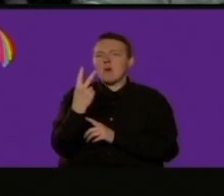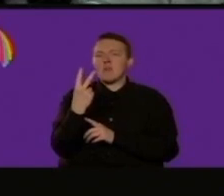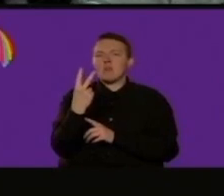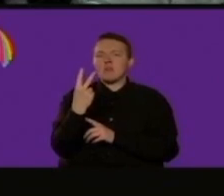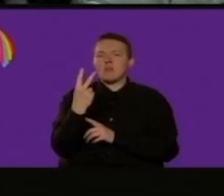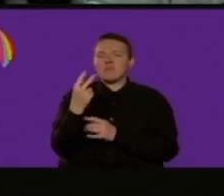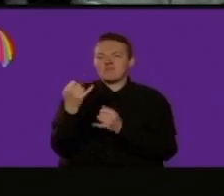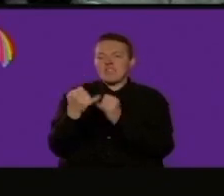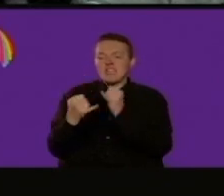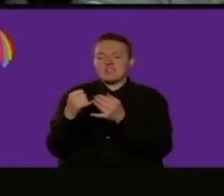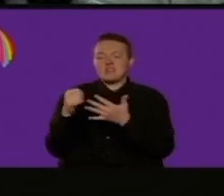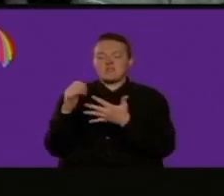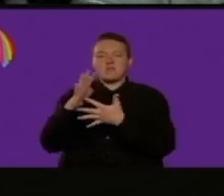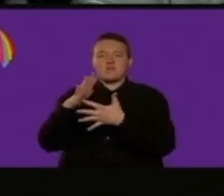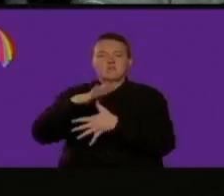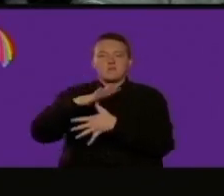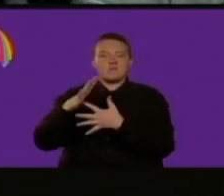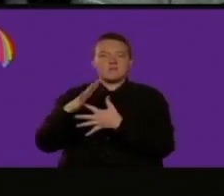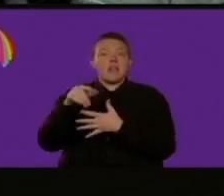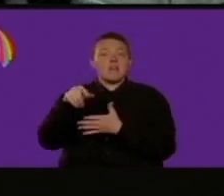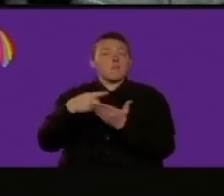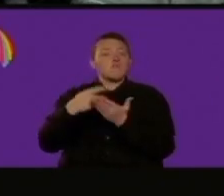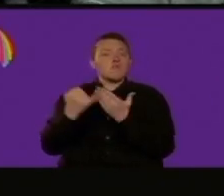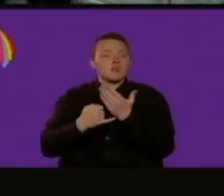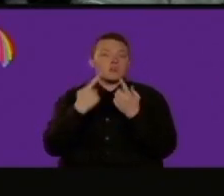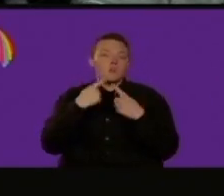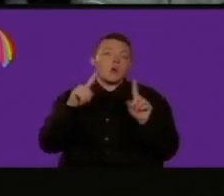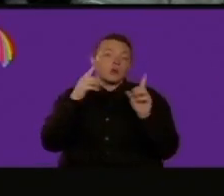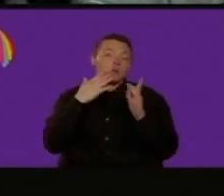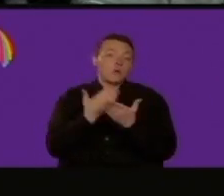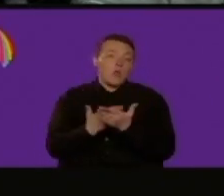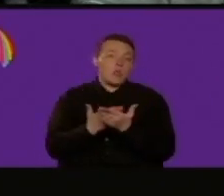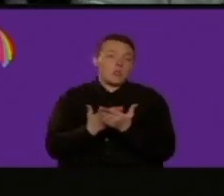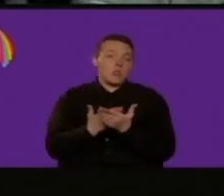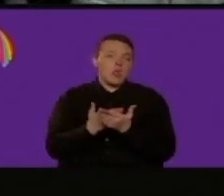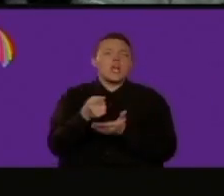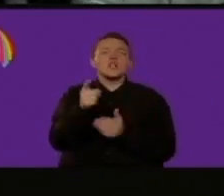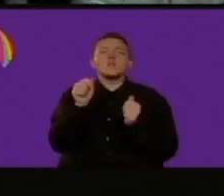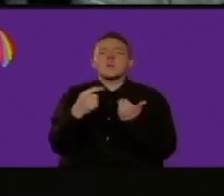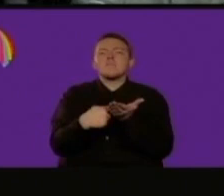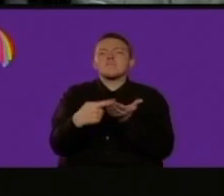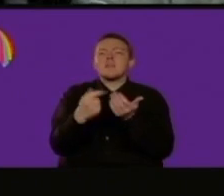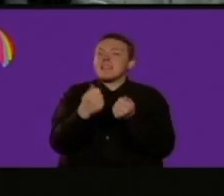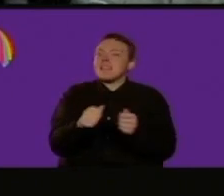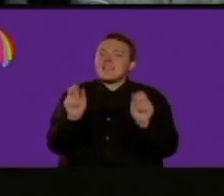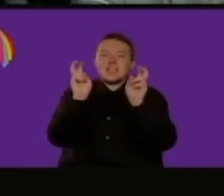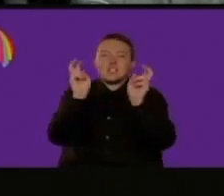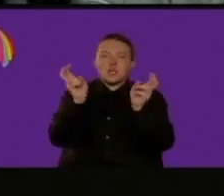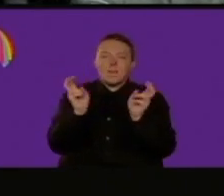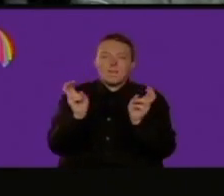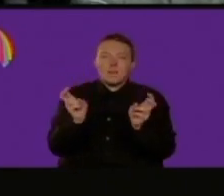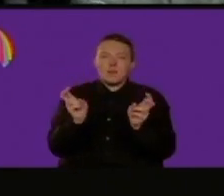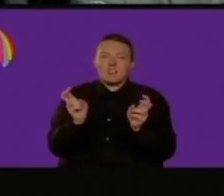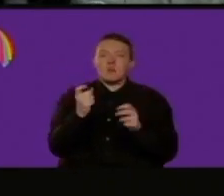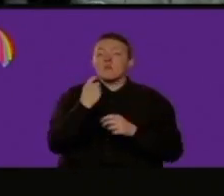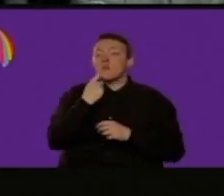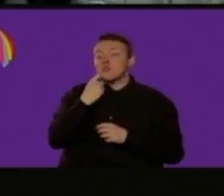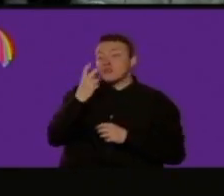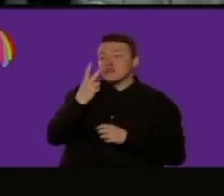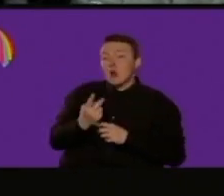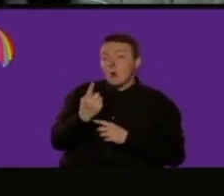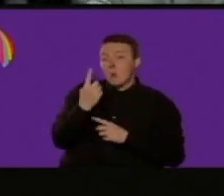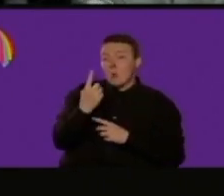We think this is quite important. When we have projects, we don't want to have everything on the screen, but we can use